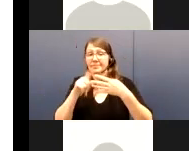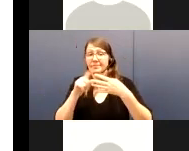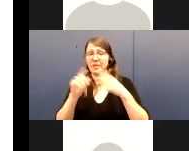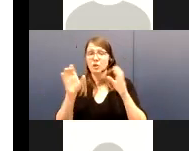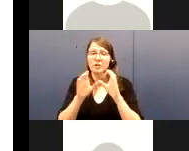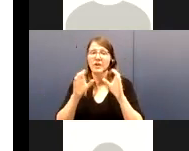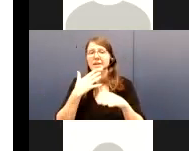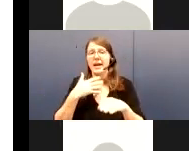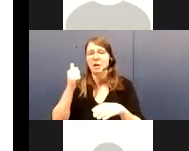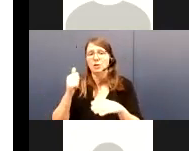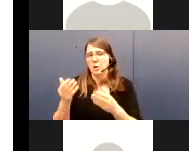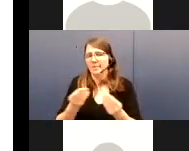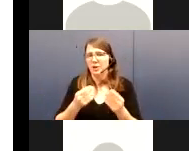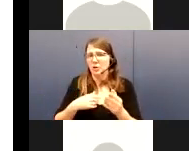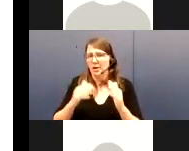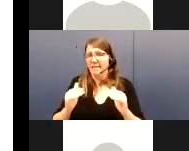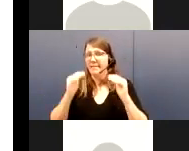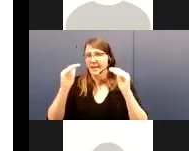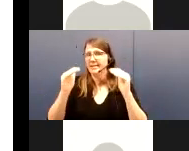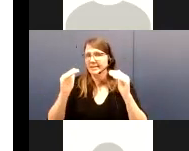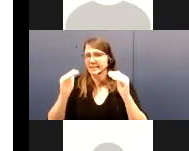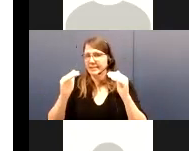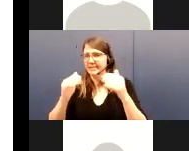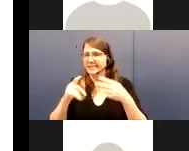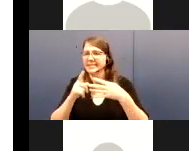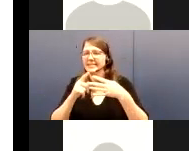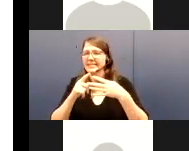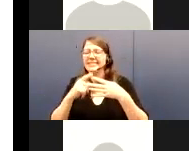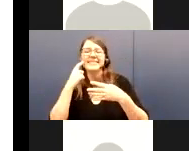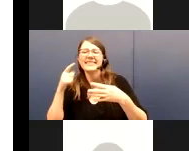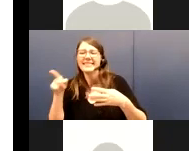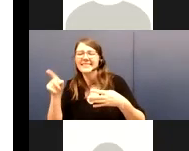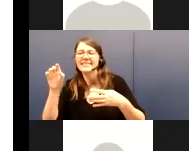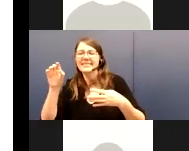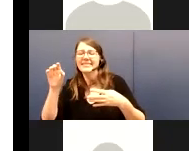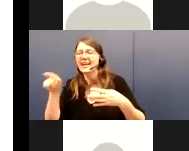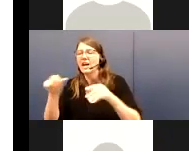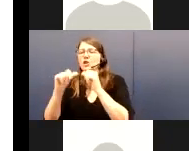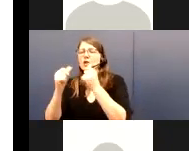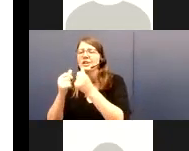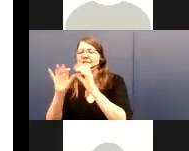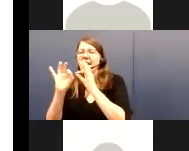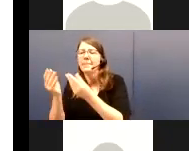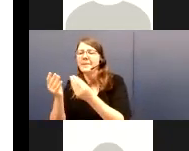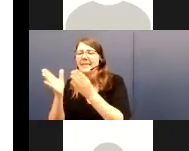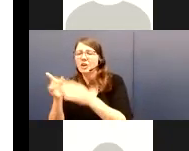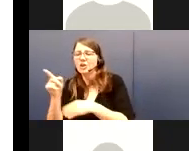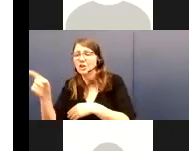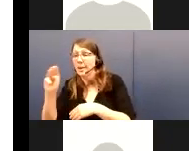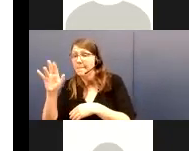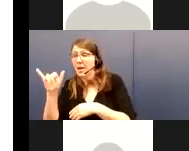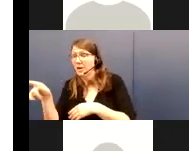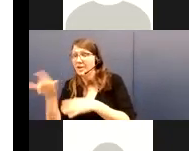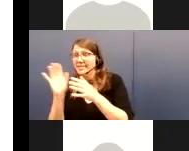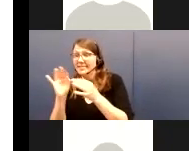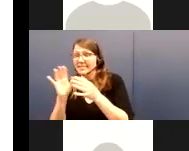a different, so Marianne last week at OAFM, so Ontario Association of Family Mediators, it told you there's